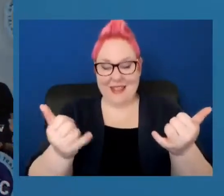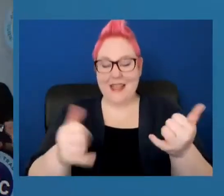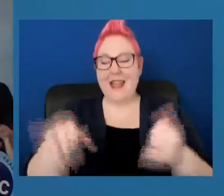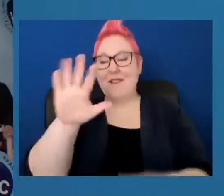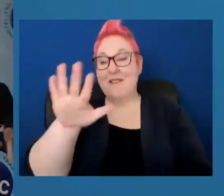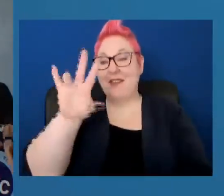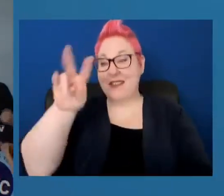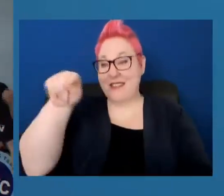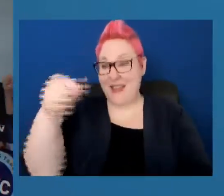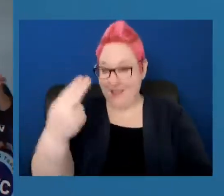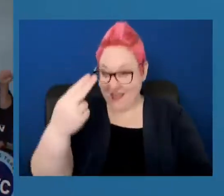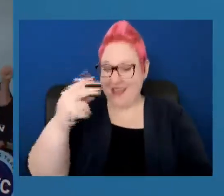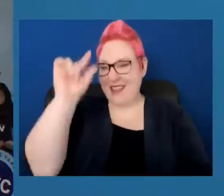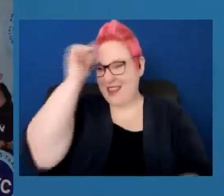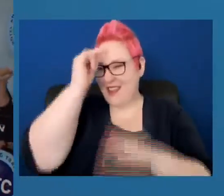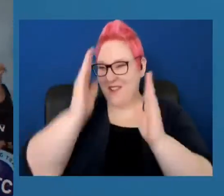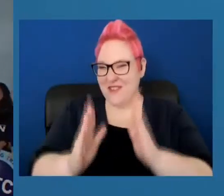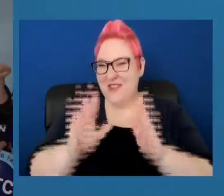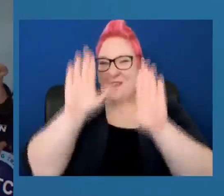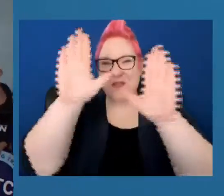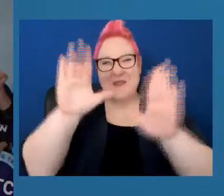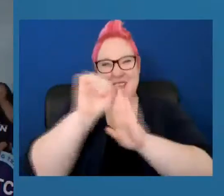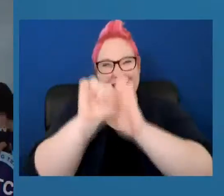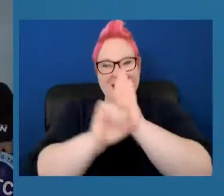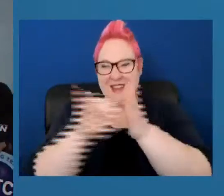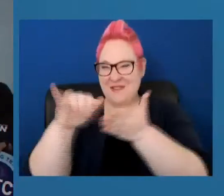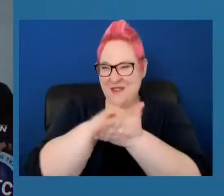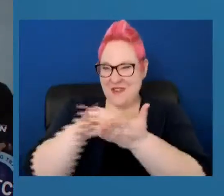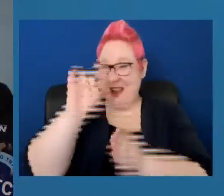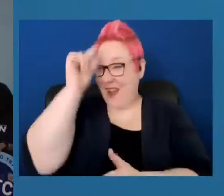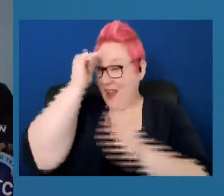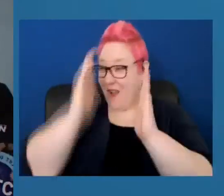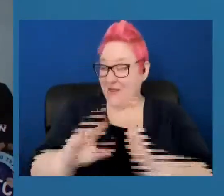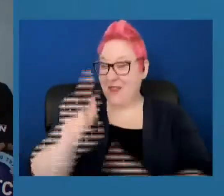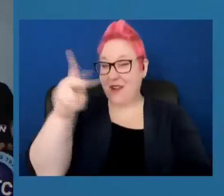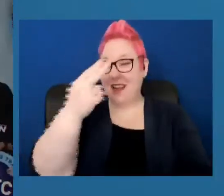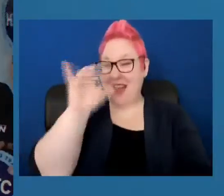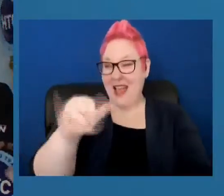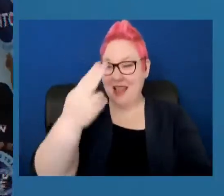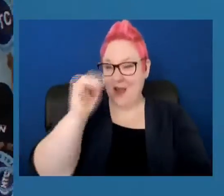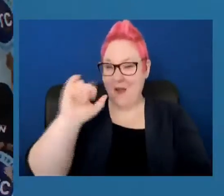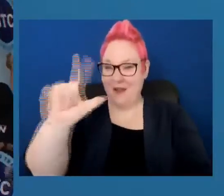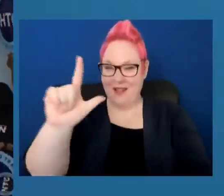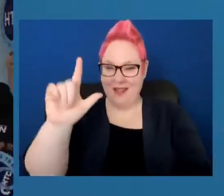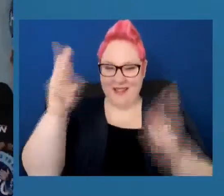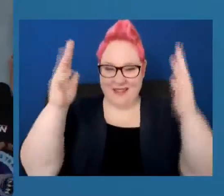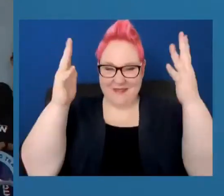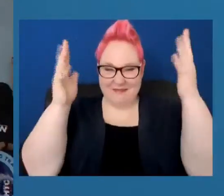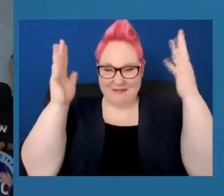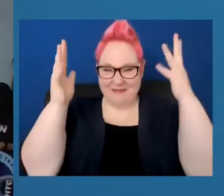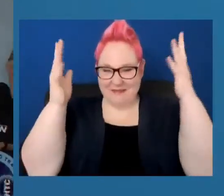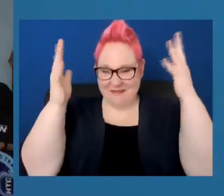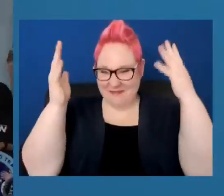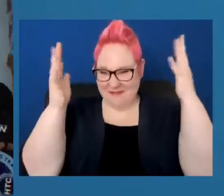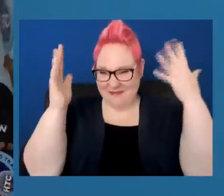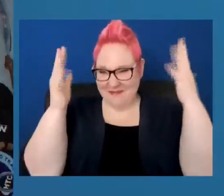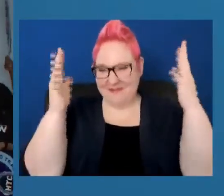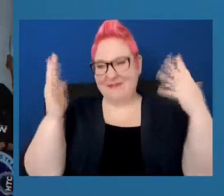Governor of the great state of New York, Governor Kathy Hochul.